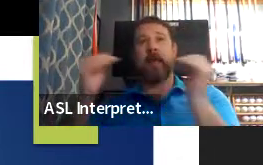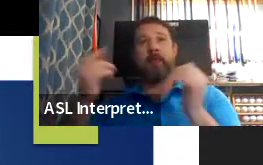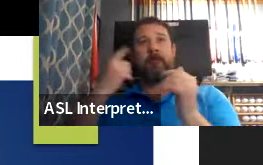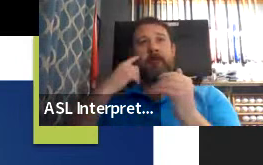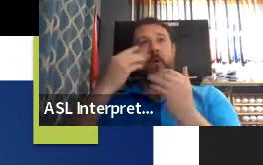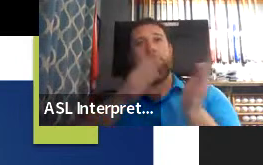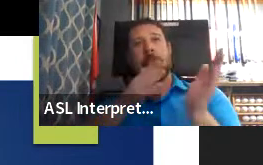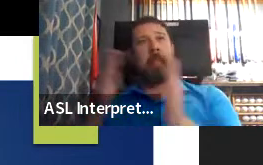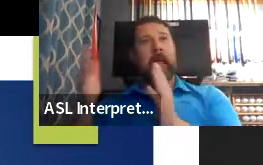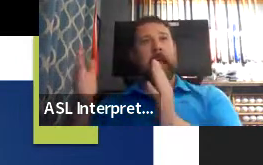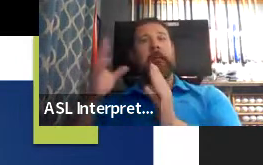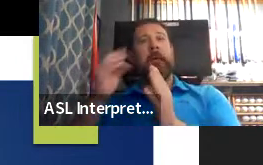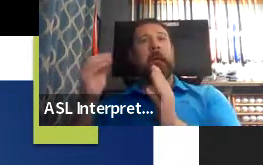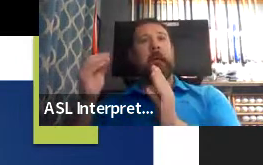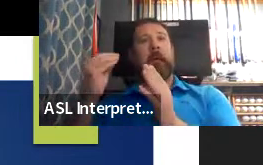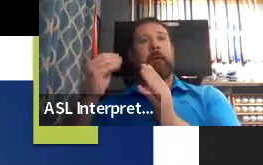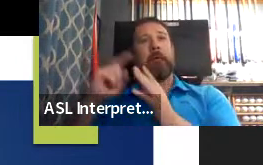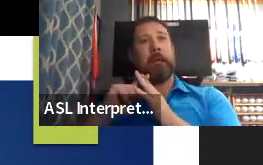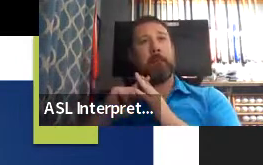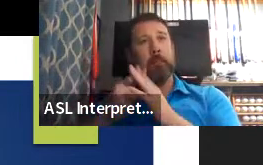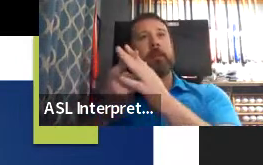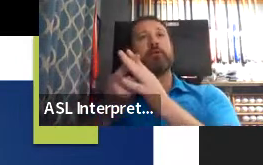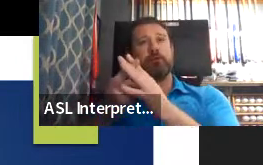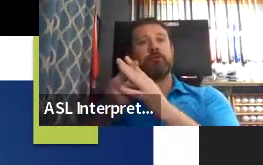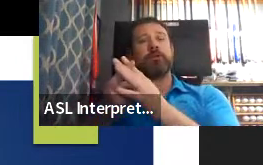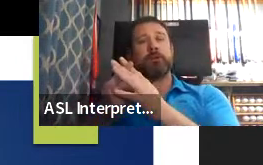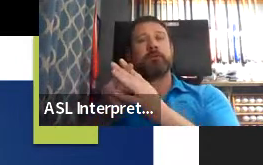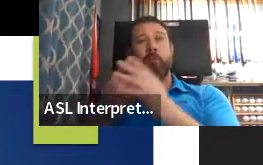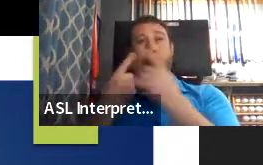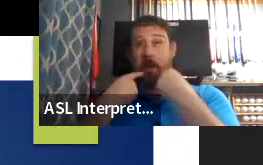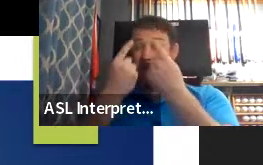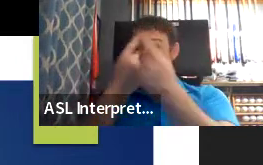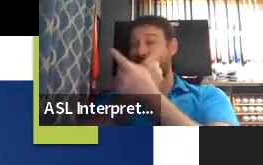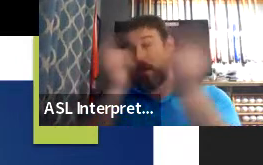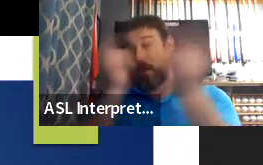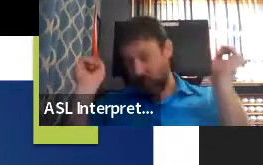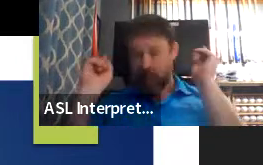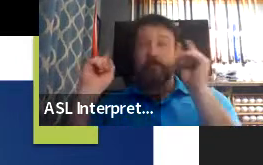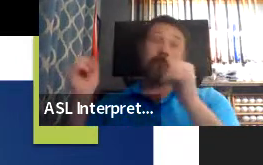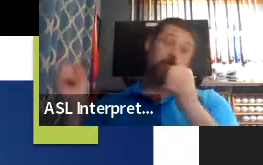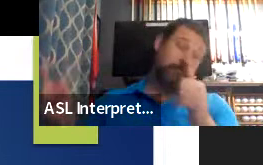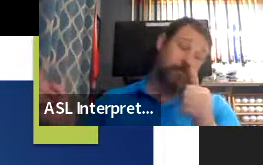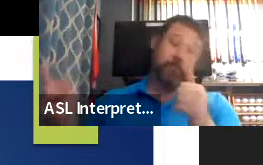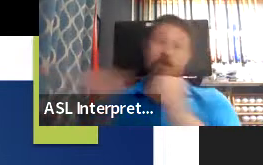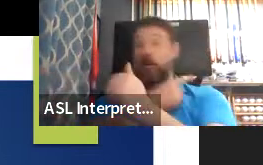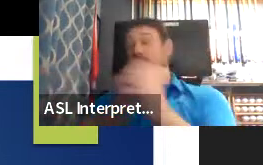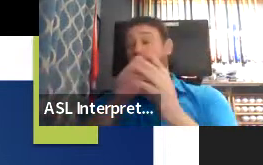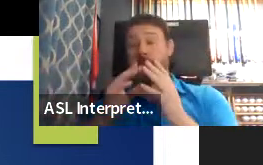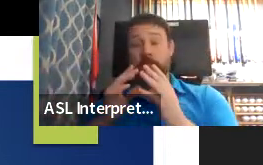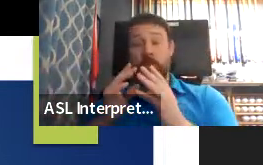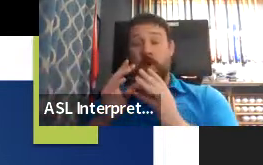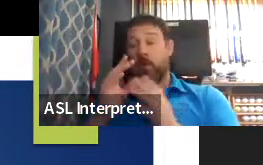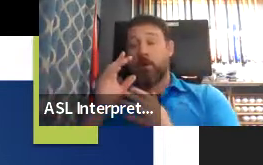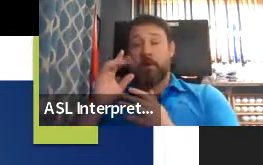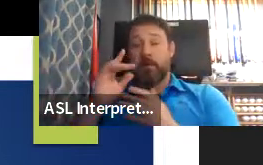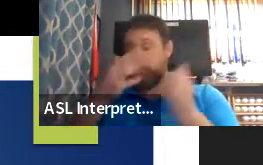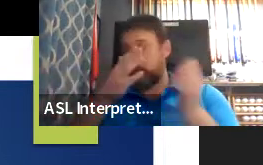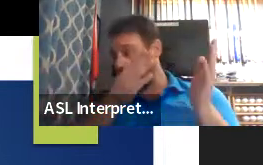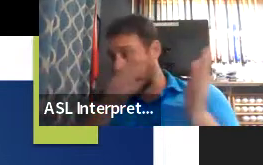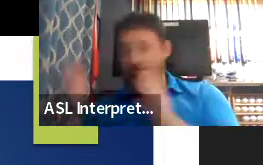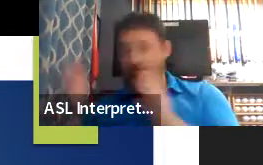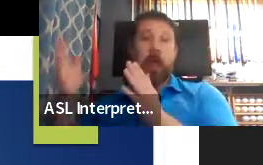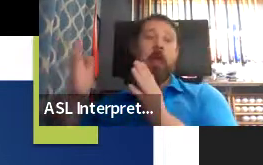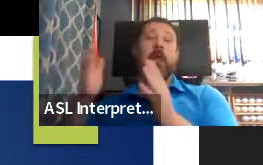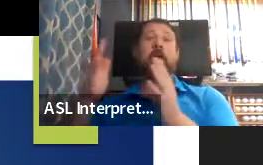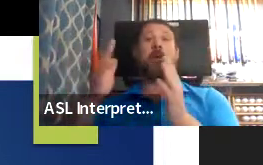the superintendent of public instruction. When the announcement was first made that there would be planning and we